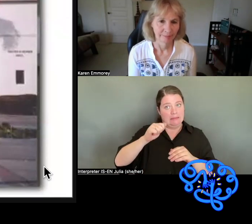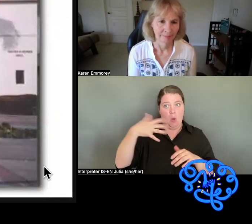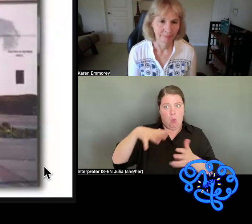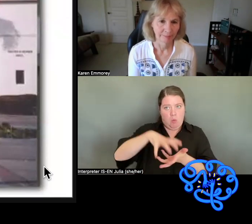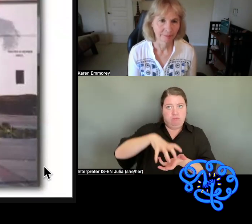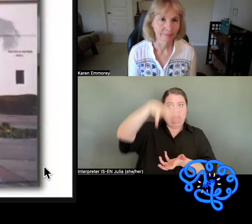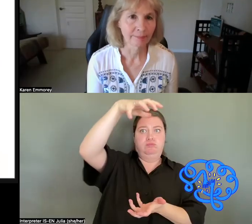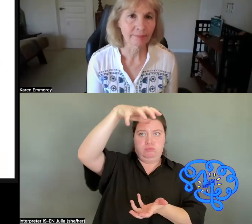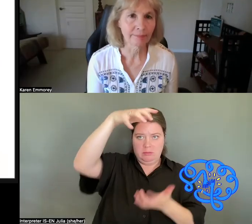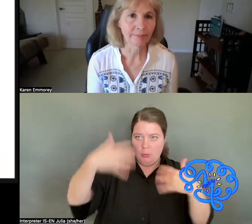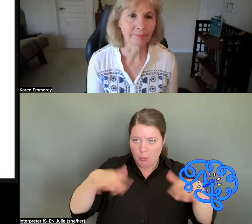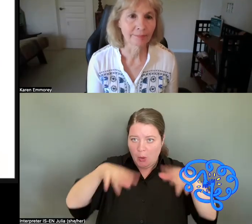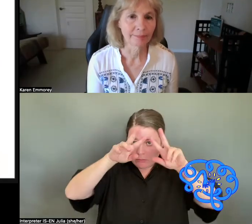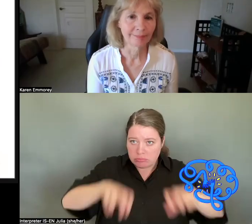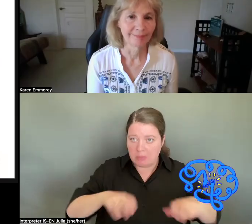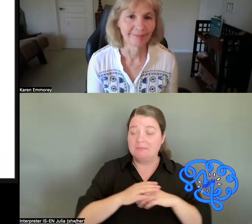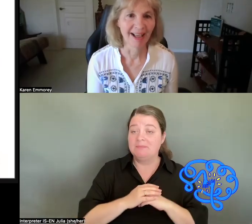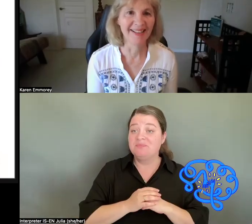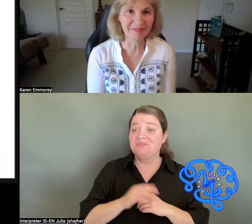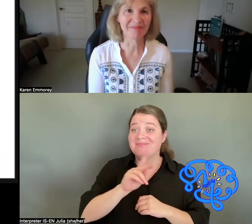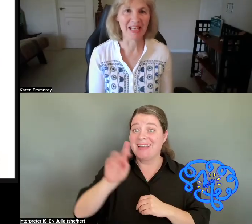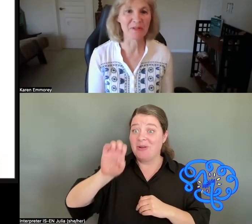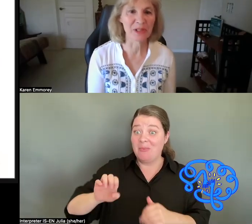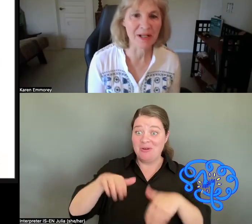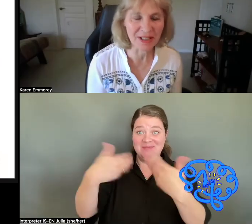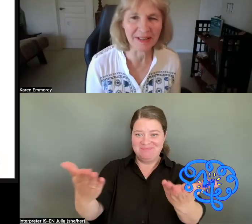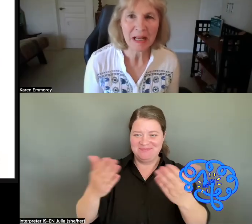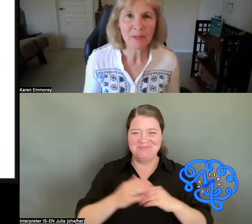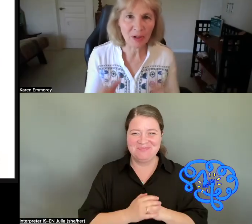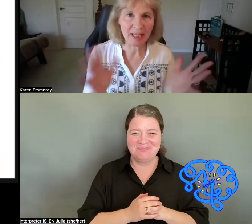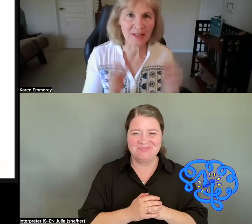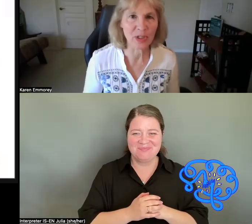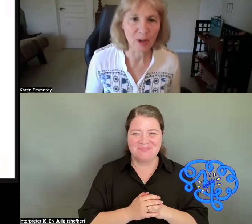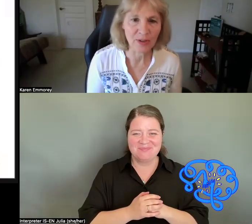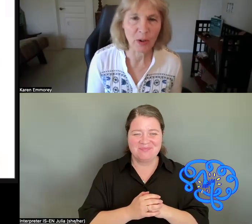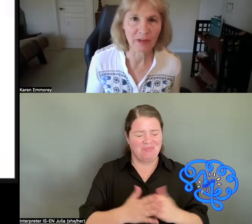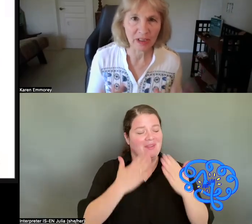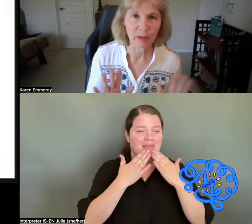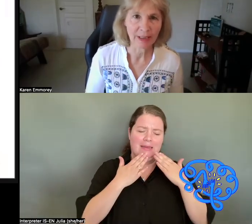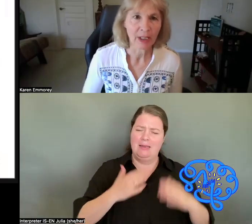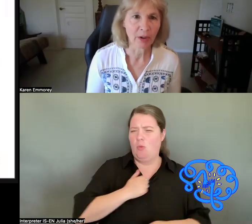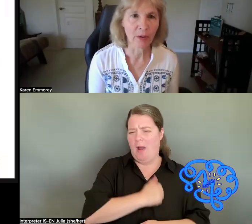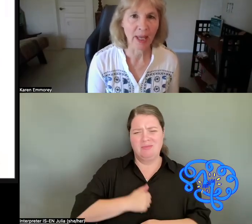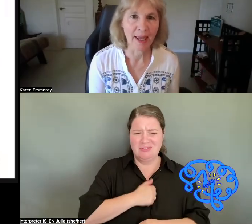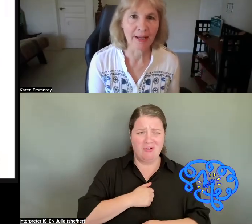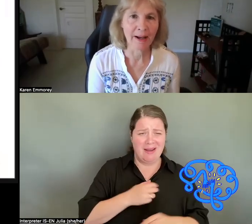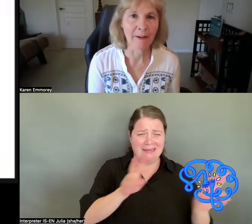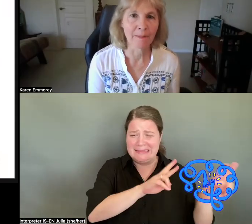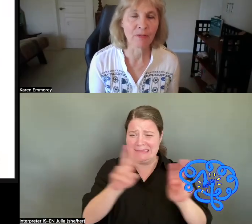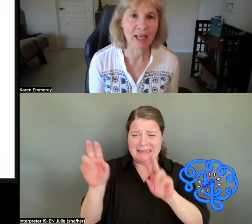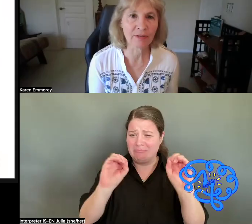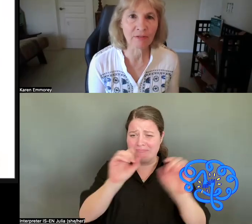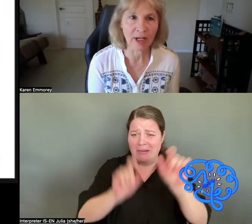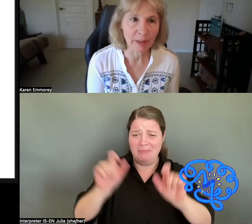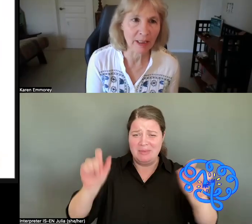Karen, now the floor is yours. Thank you very much. And sorry I can't see you all, so hopefully this will go okay.